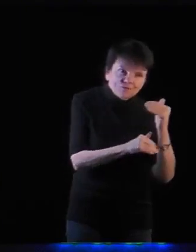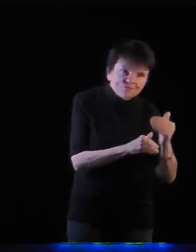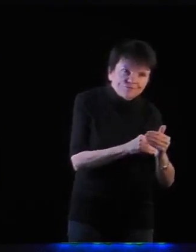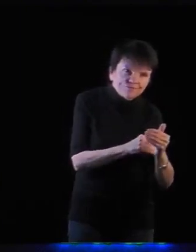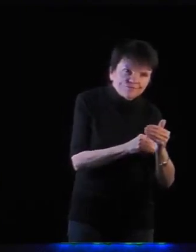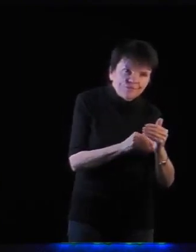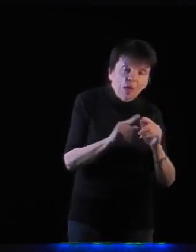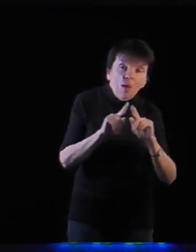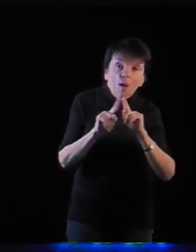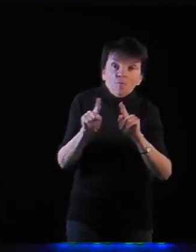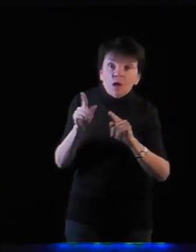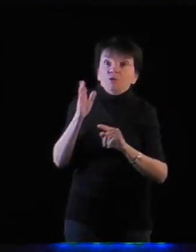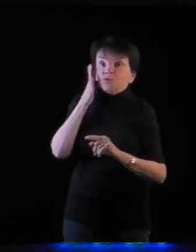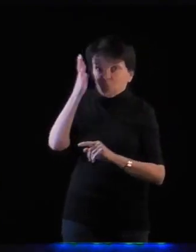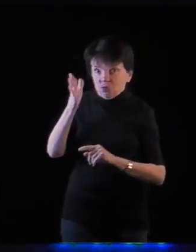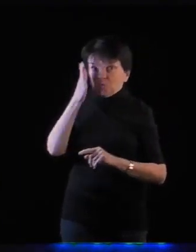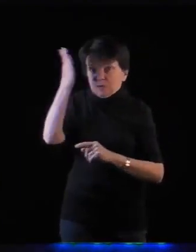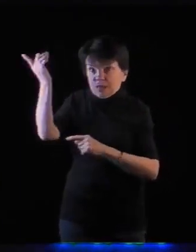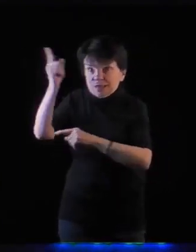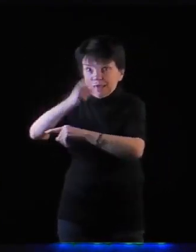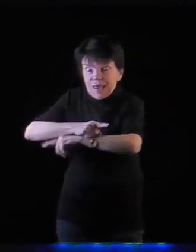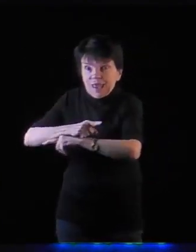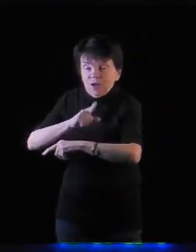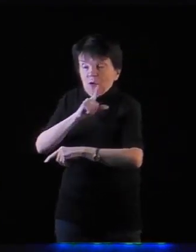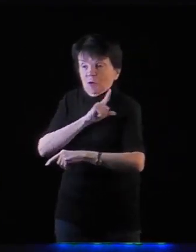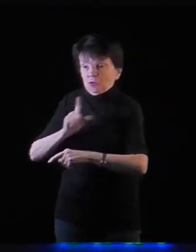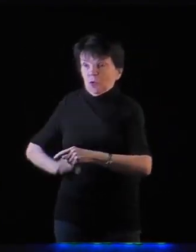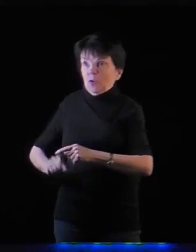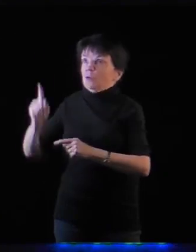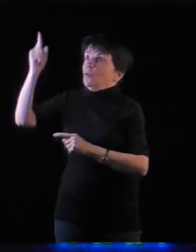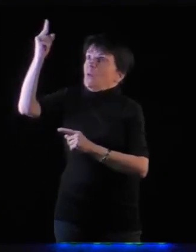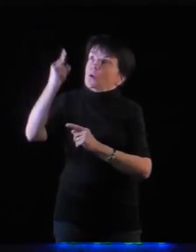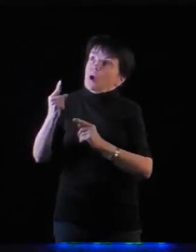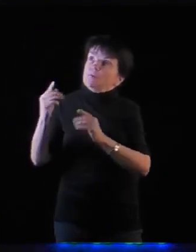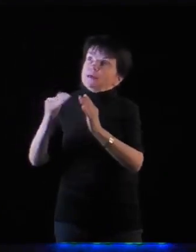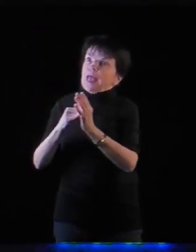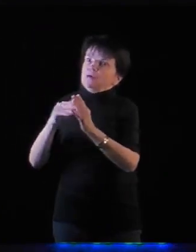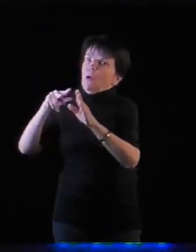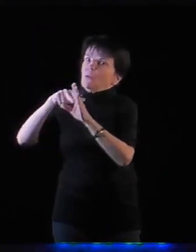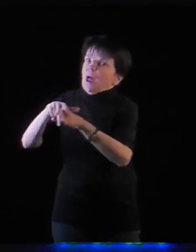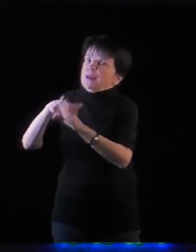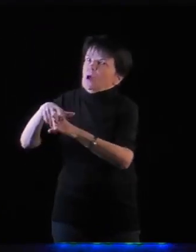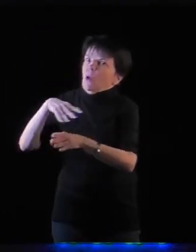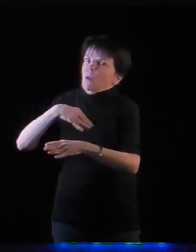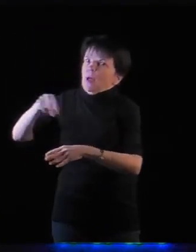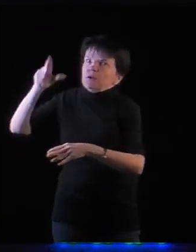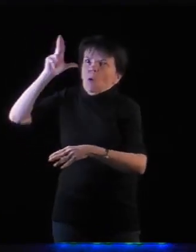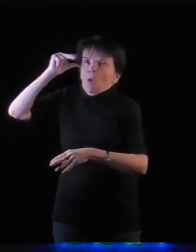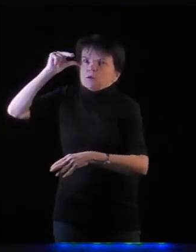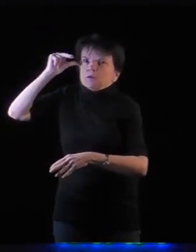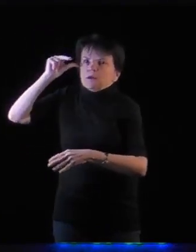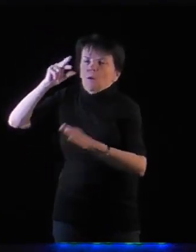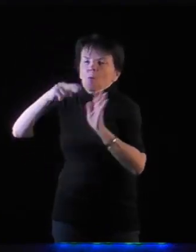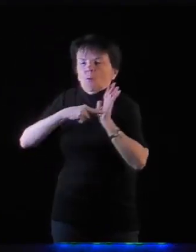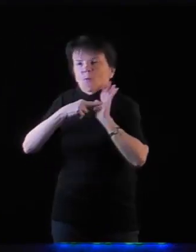But there will be a day where the Lord will return and he will be riding on a white horse, that horse representing war. In fact, the text